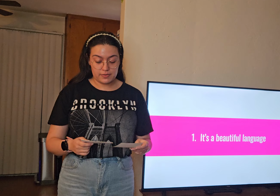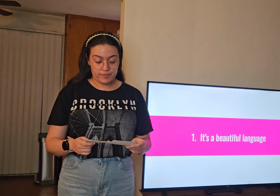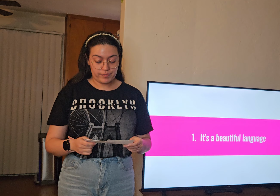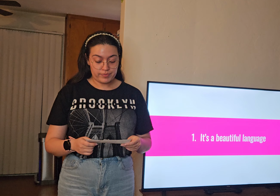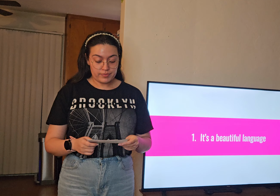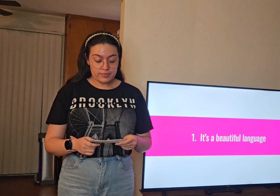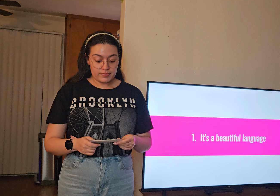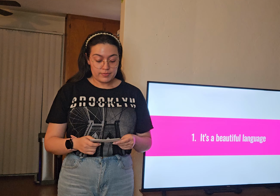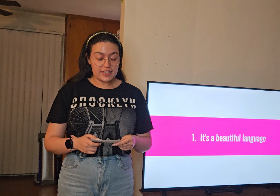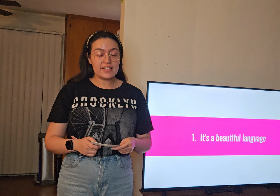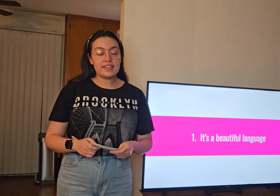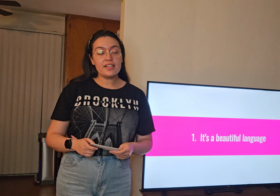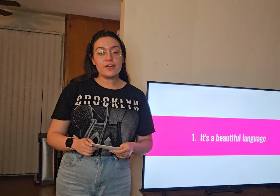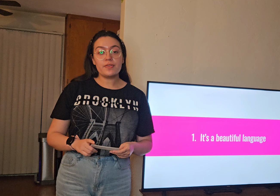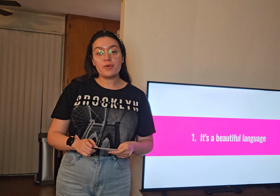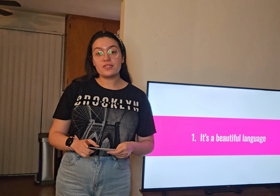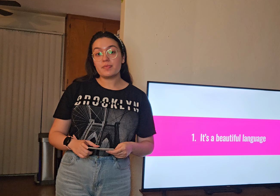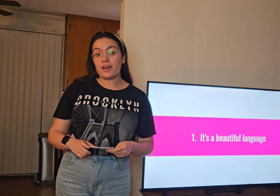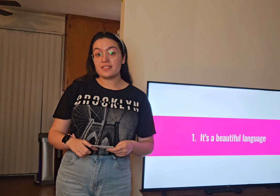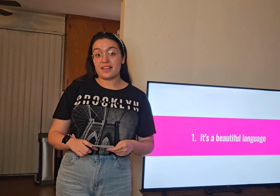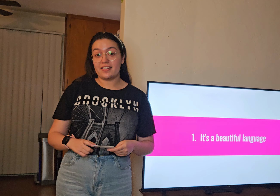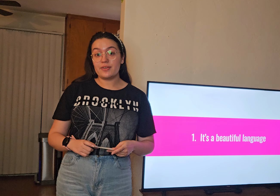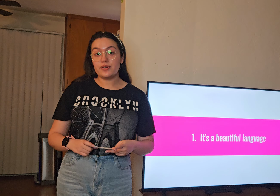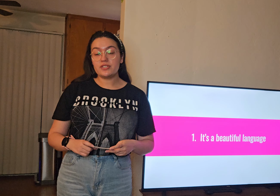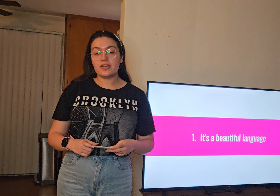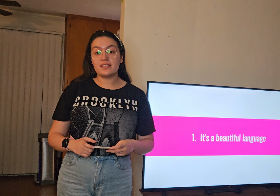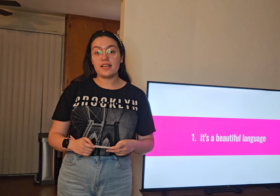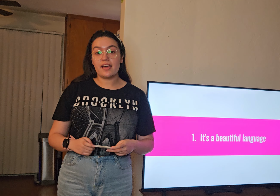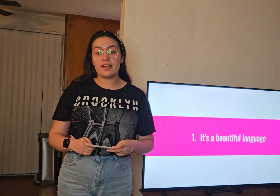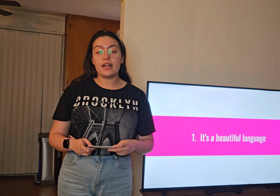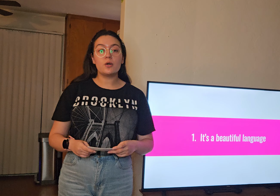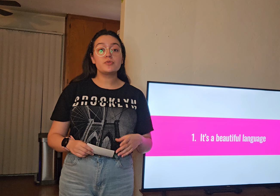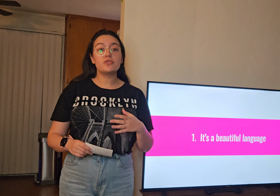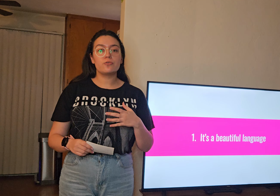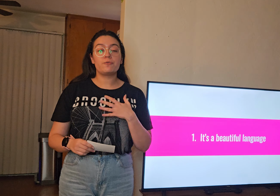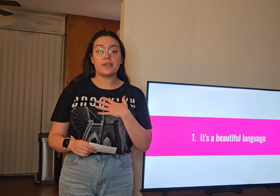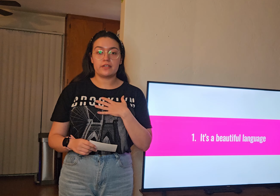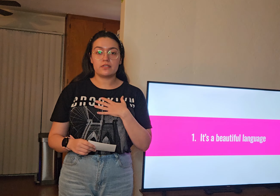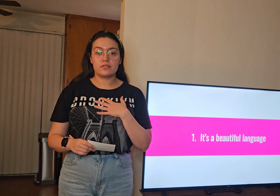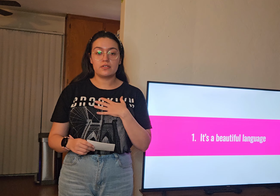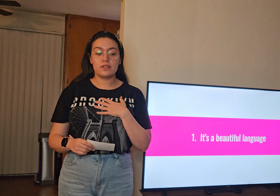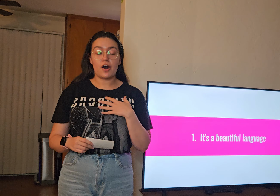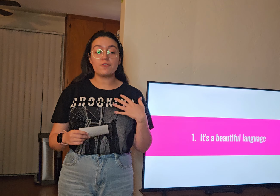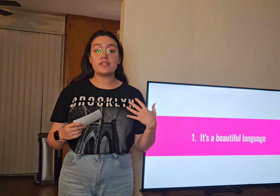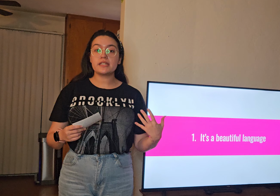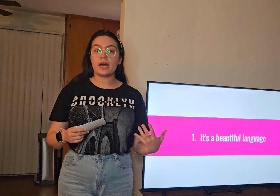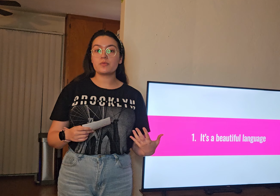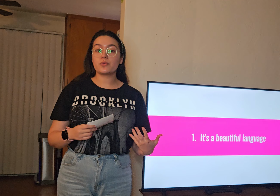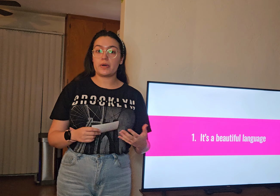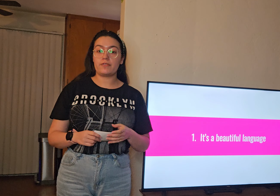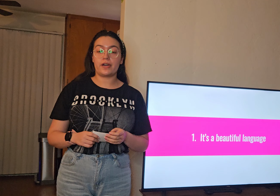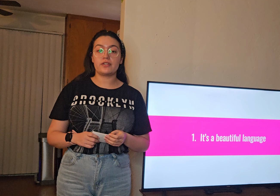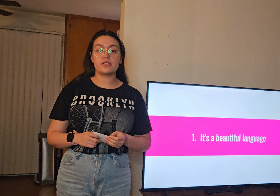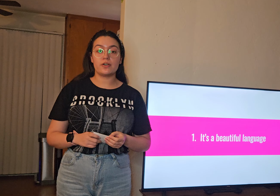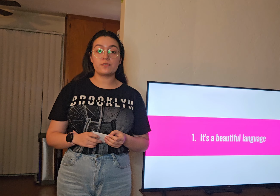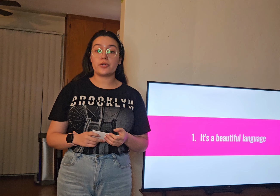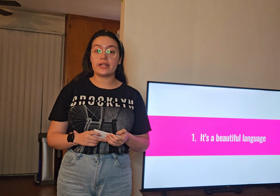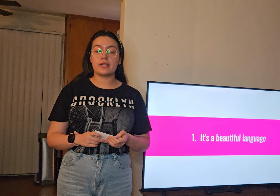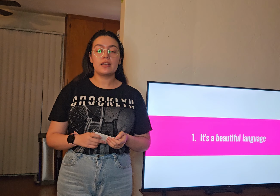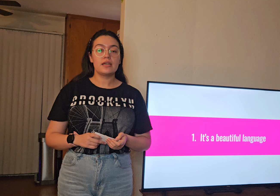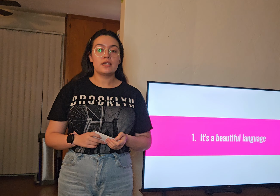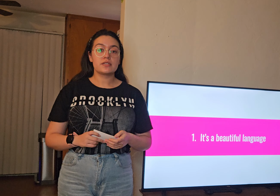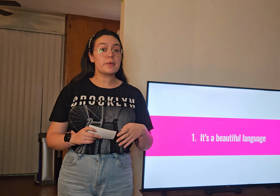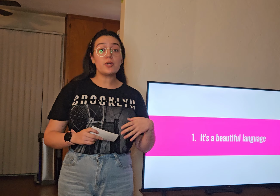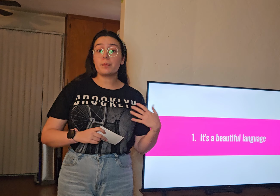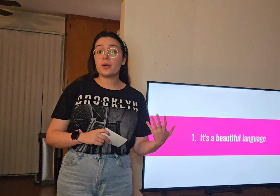said. The thing that I love the most about sign language is that it helps you feel. Oftentimes, we might find ourselves